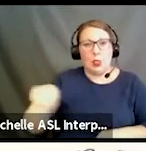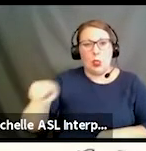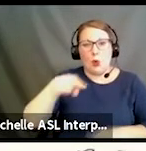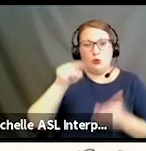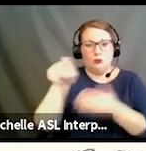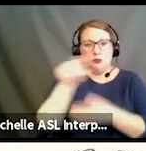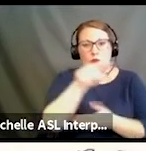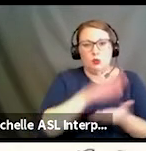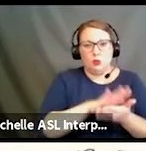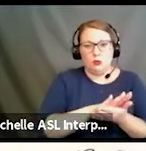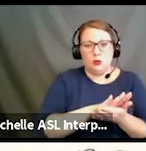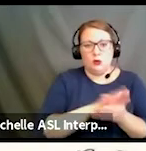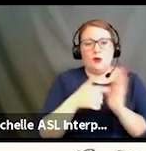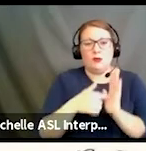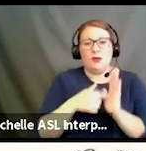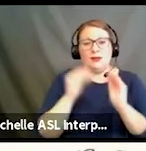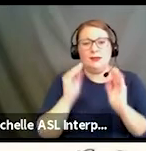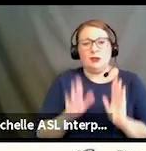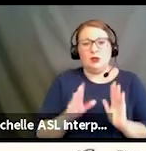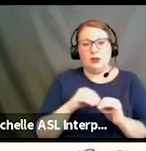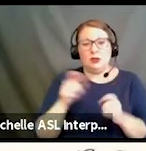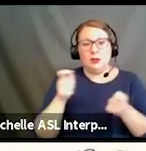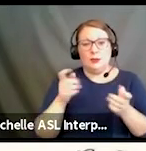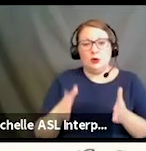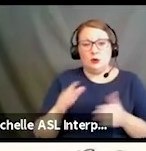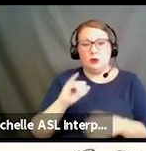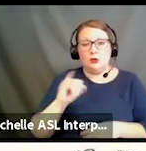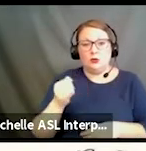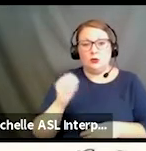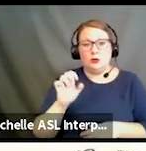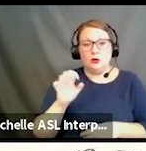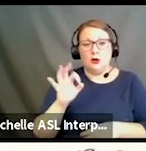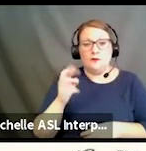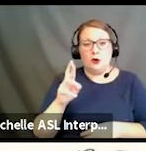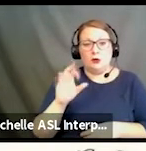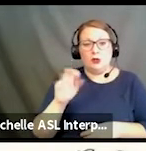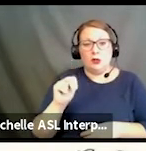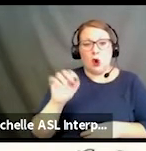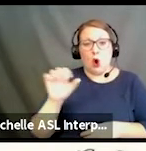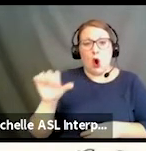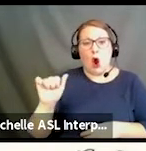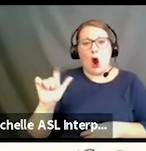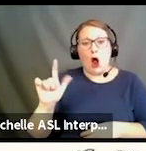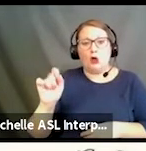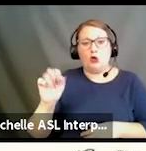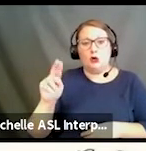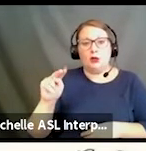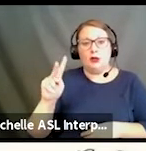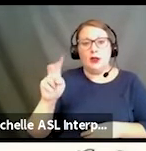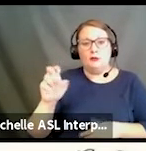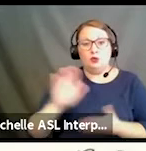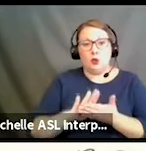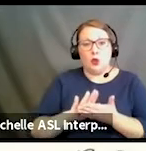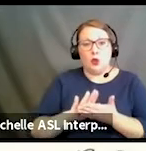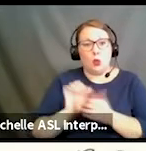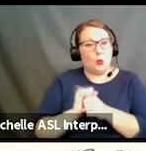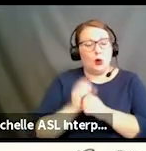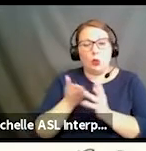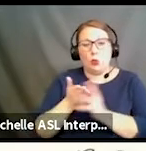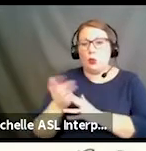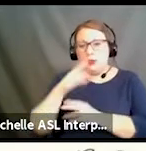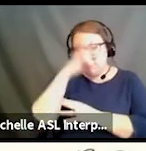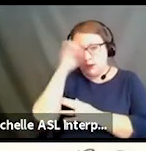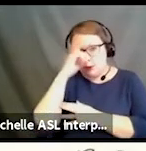schools. For example, teachers and administrators at Jefferson Alternative School work during the entire summer. Teachers